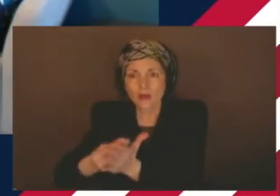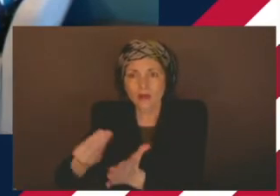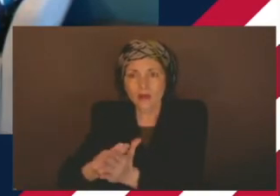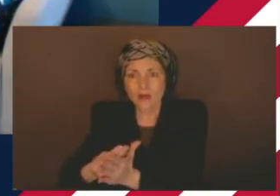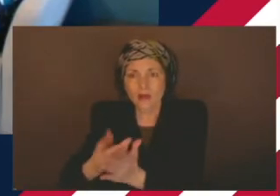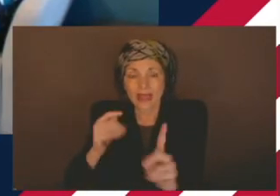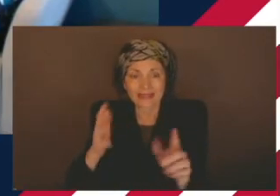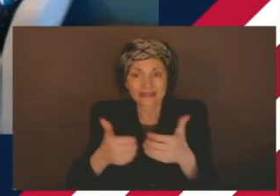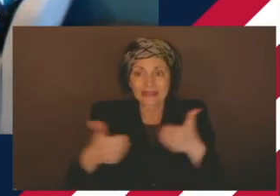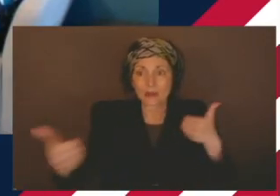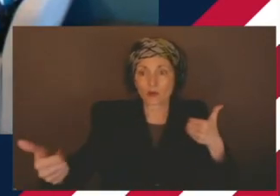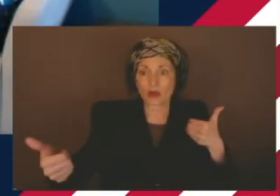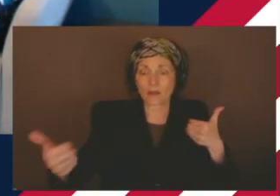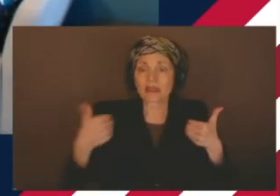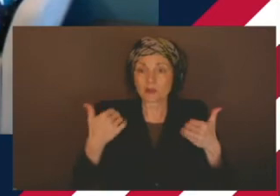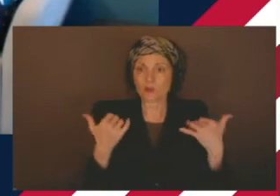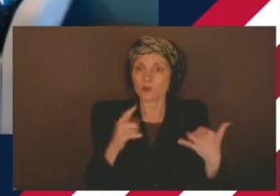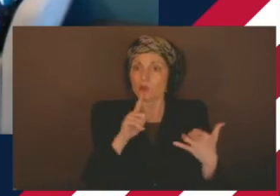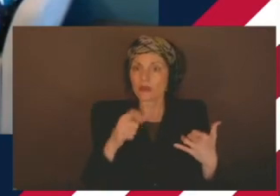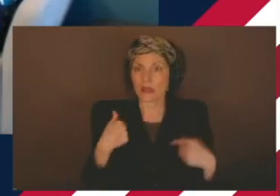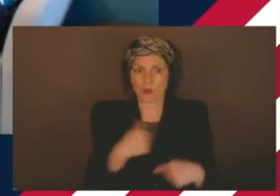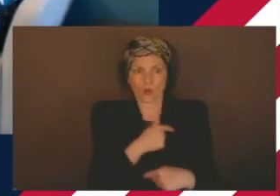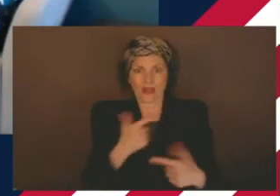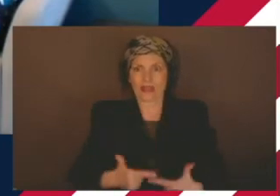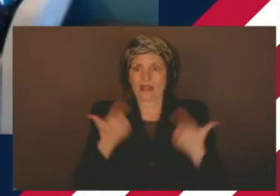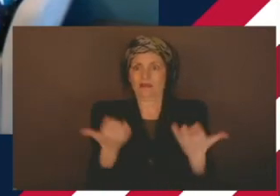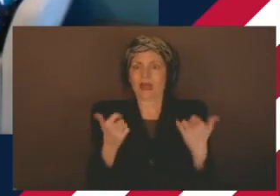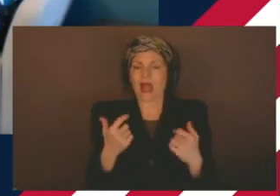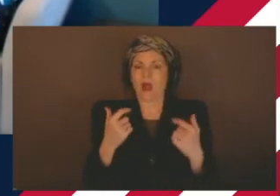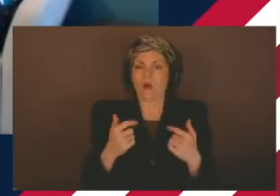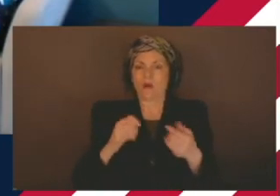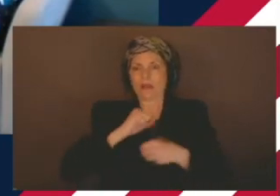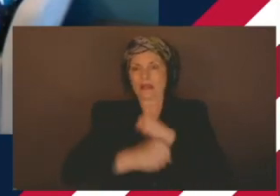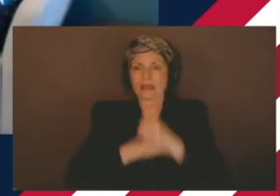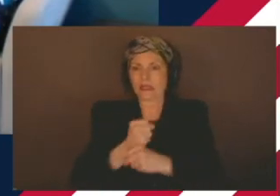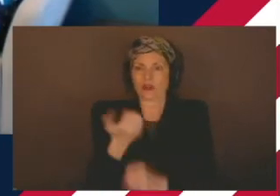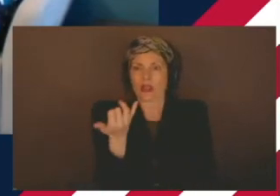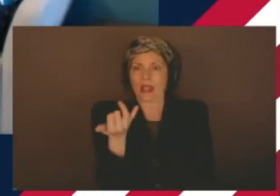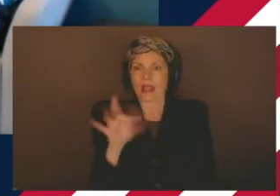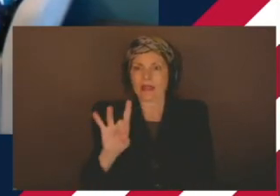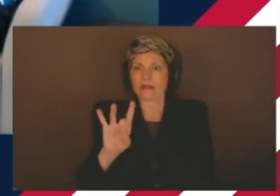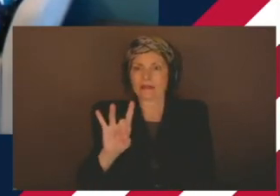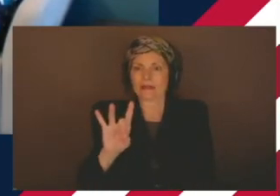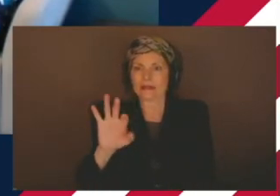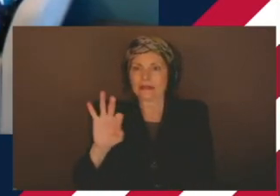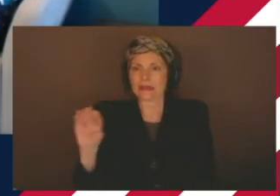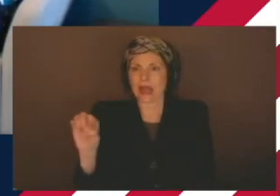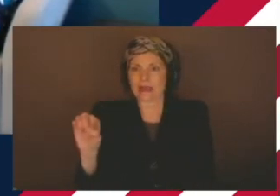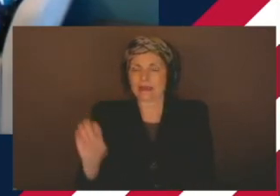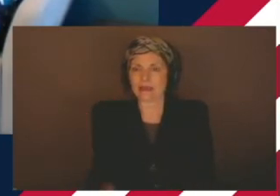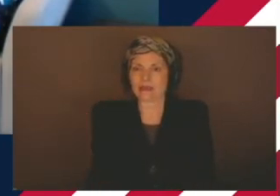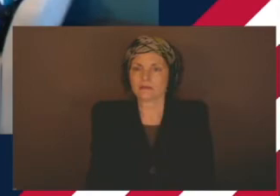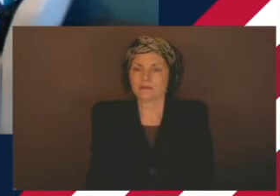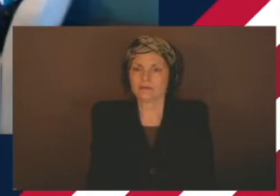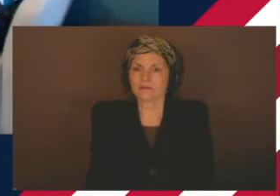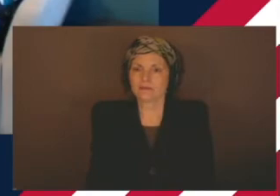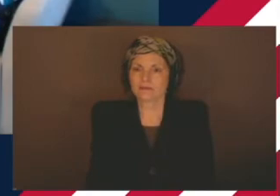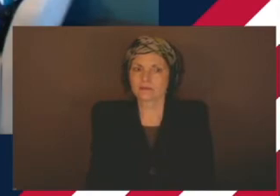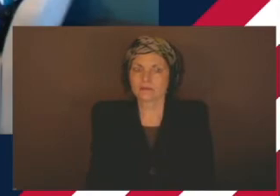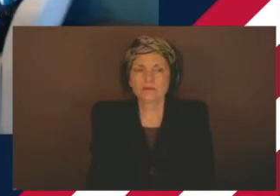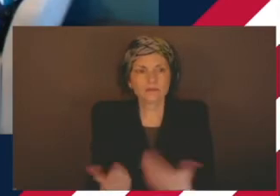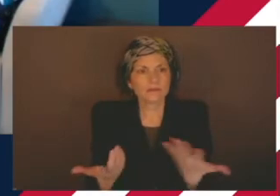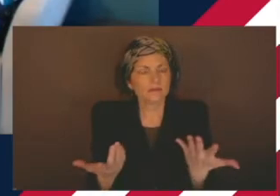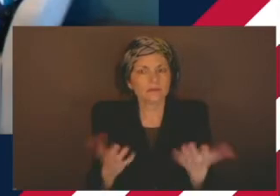in 1890. Residential segregation is the bedrock of inequality, and it exacerbates